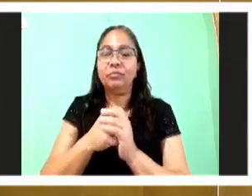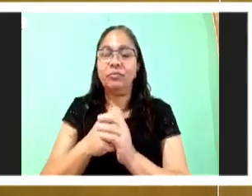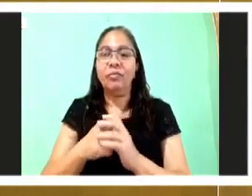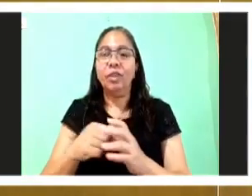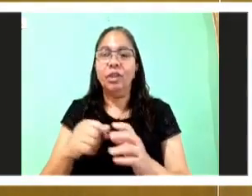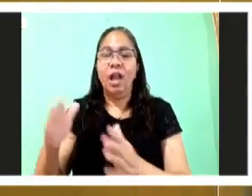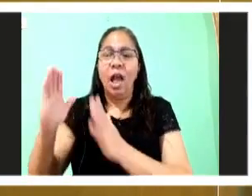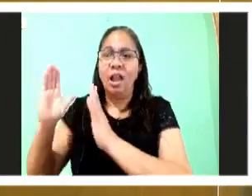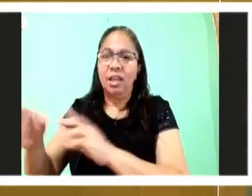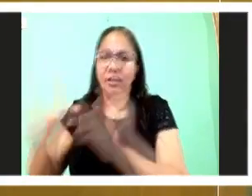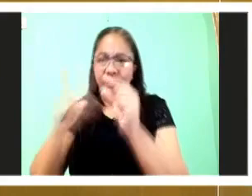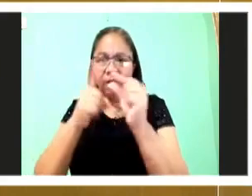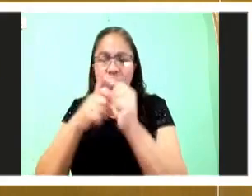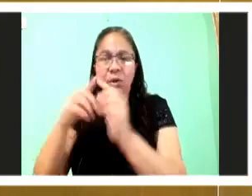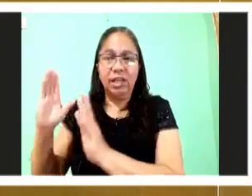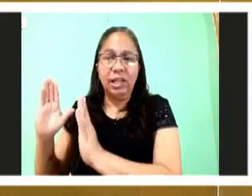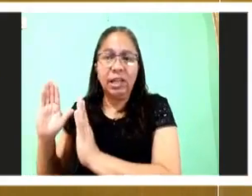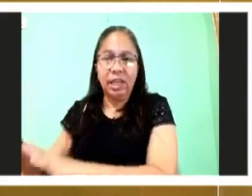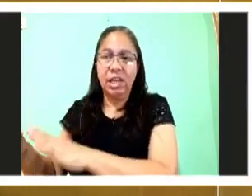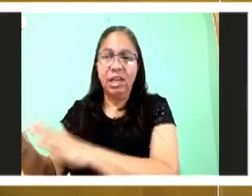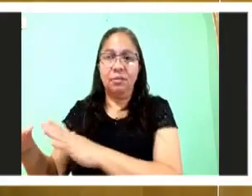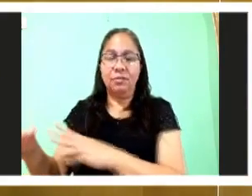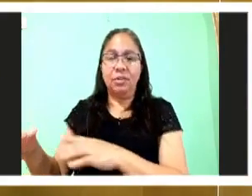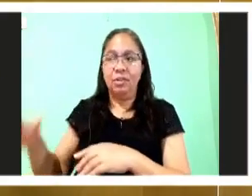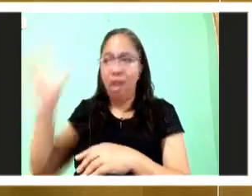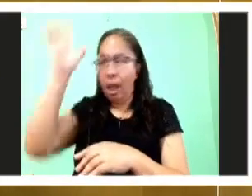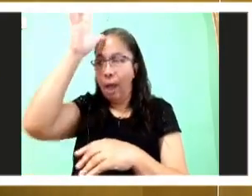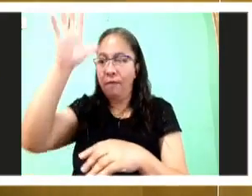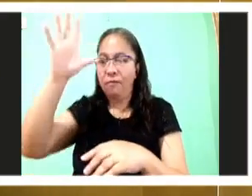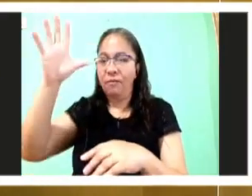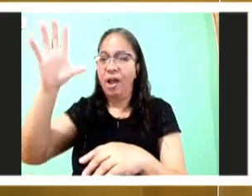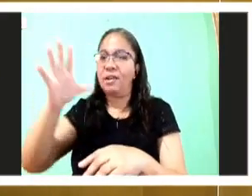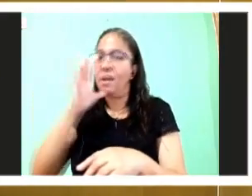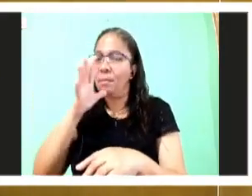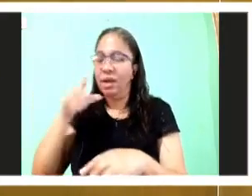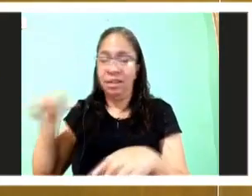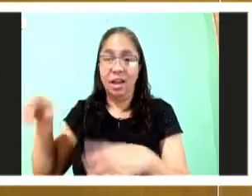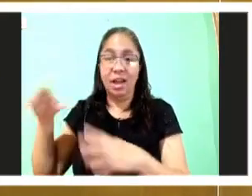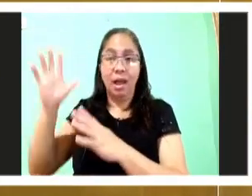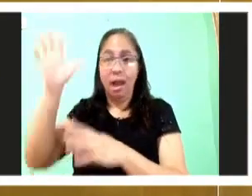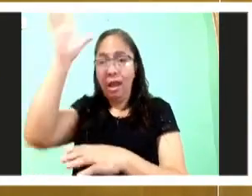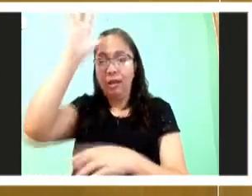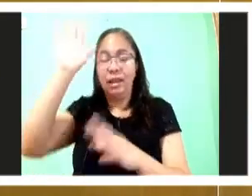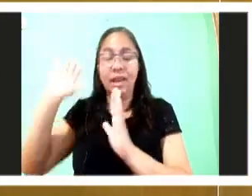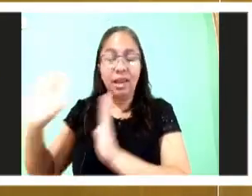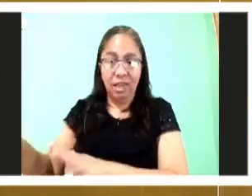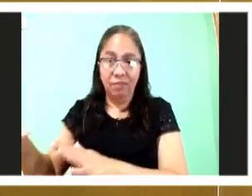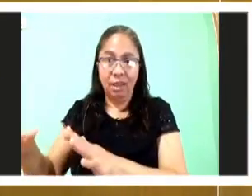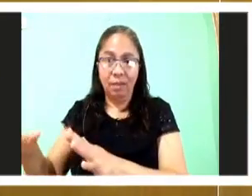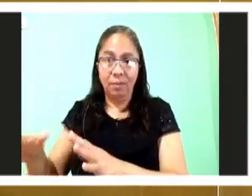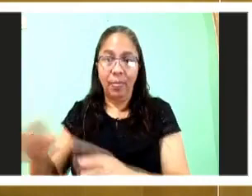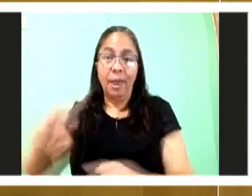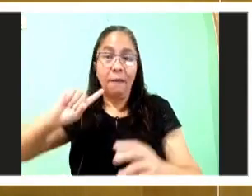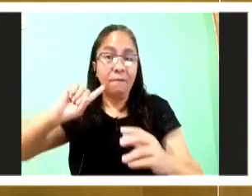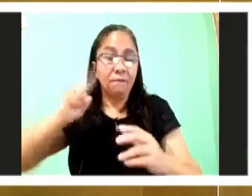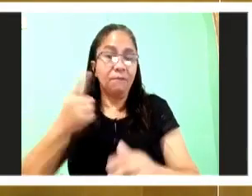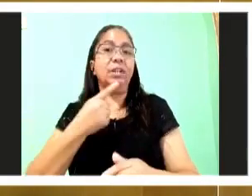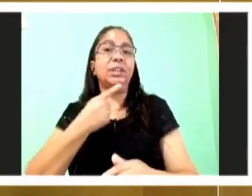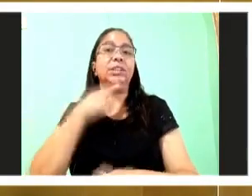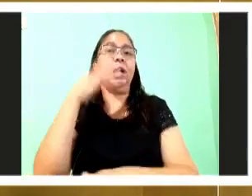unit has to be seen and has to become your first commitment. The first commitment in your